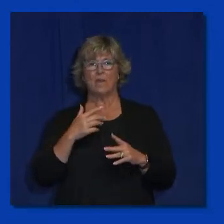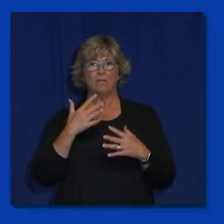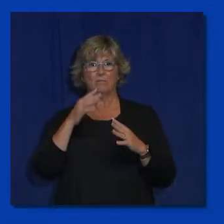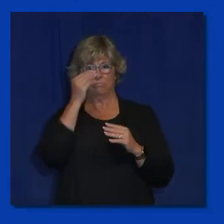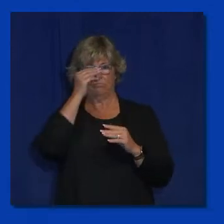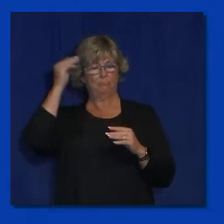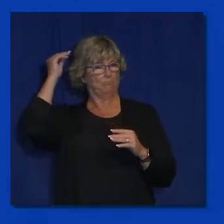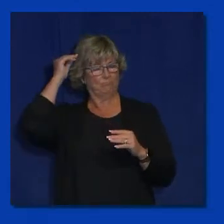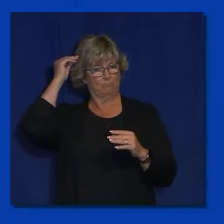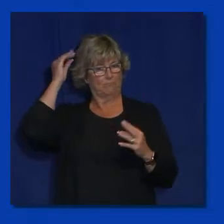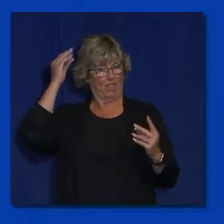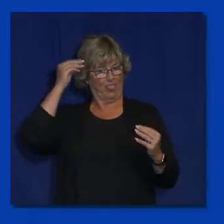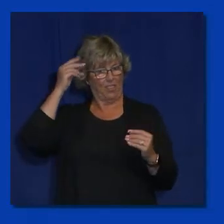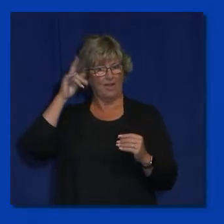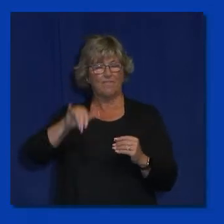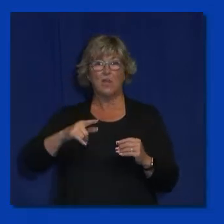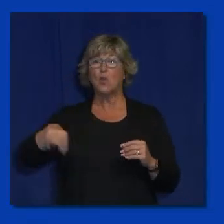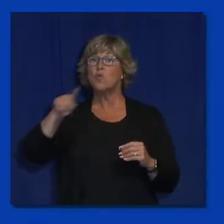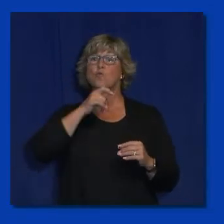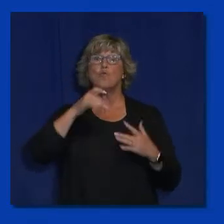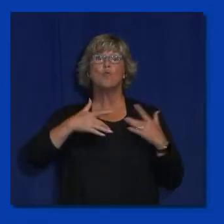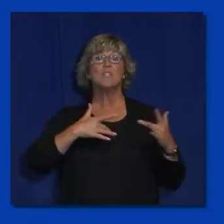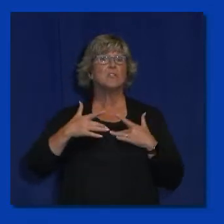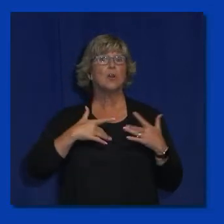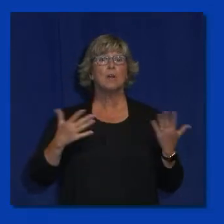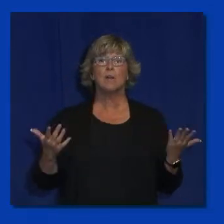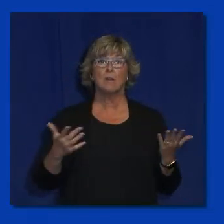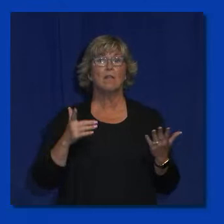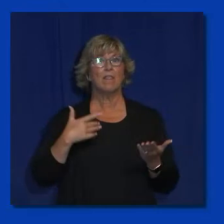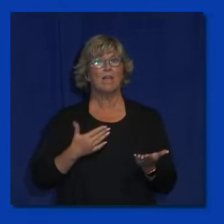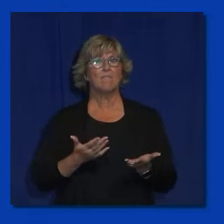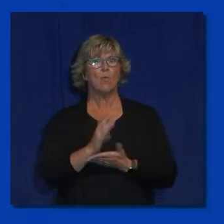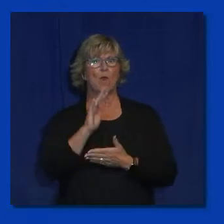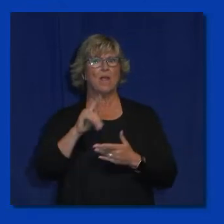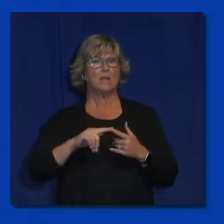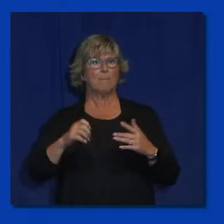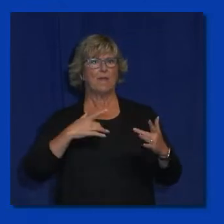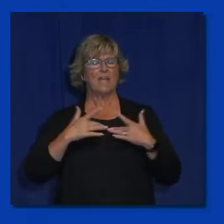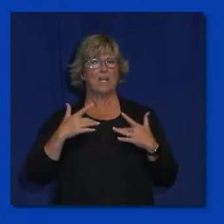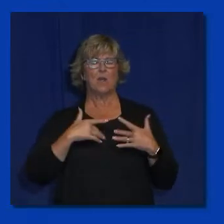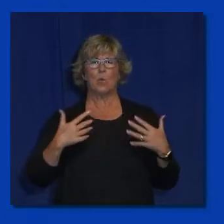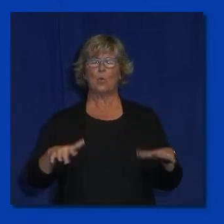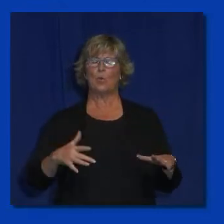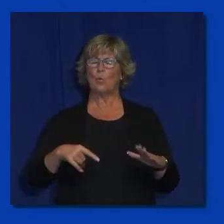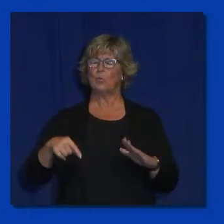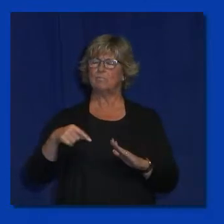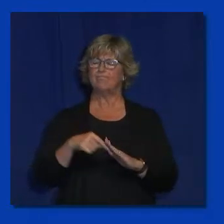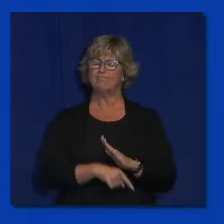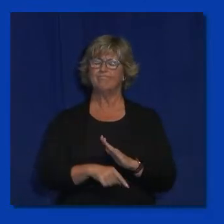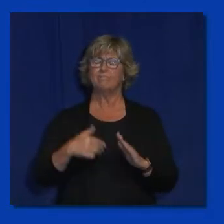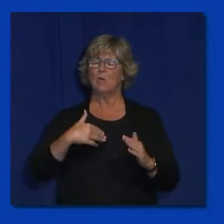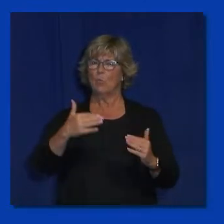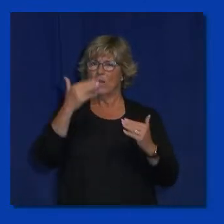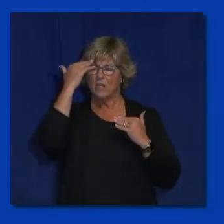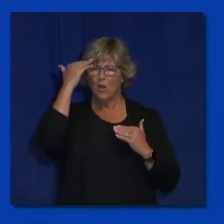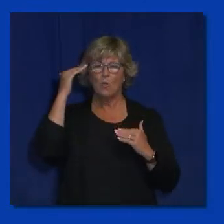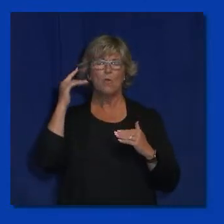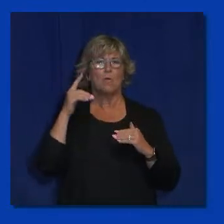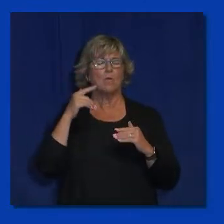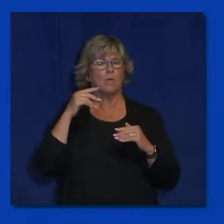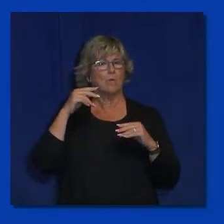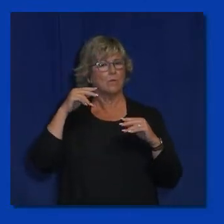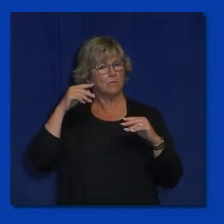of that. For those that are concerned about that, they're right to be concerned about that. We are deeply mindful of that. And that is not only